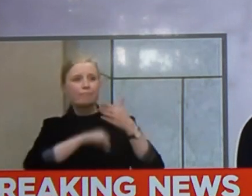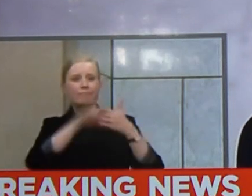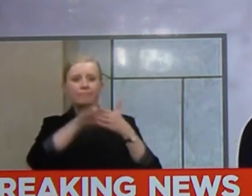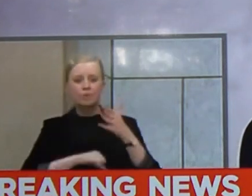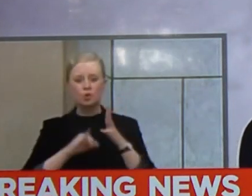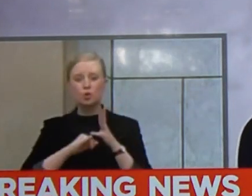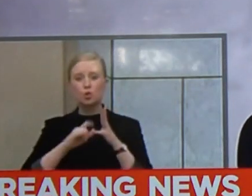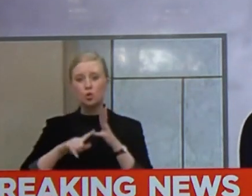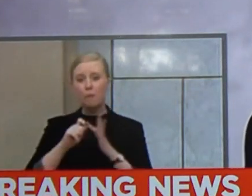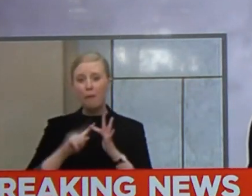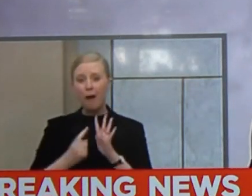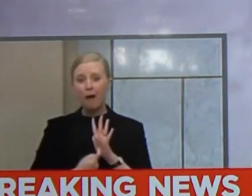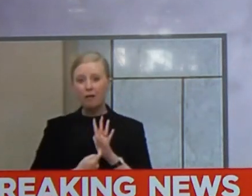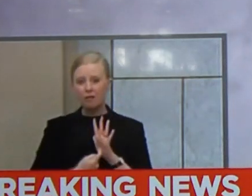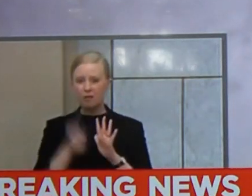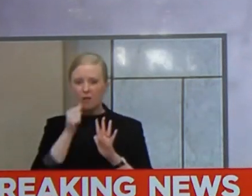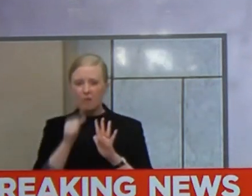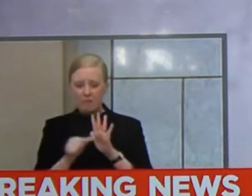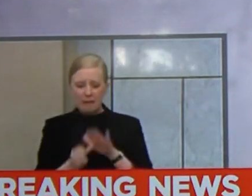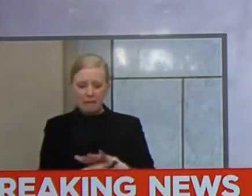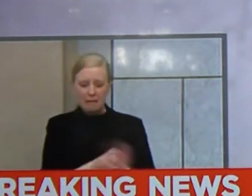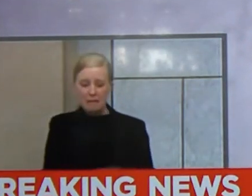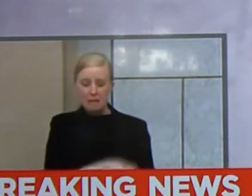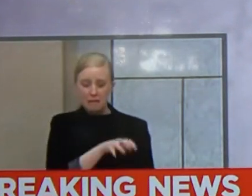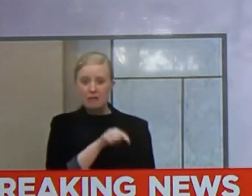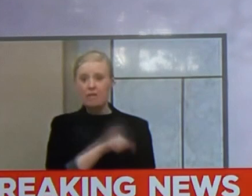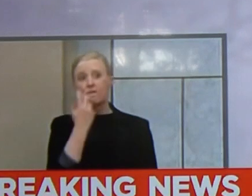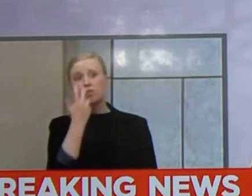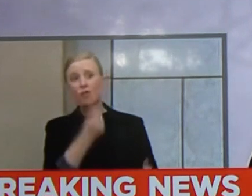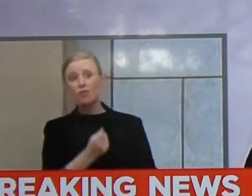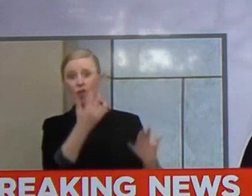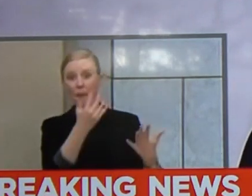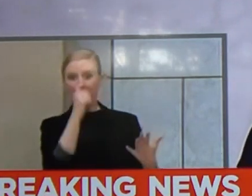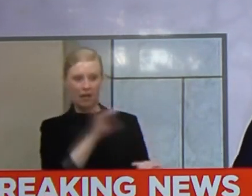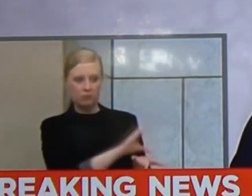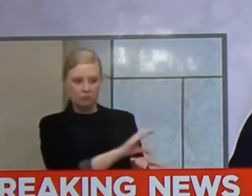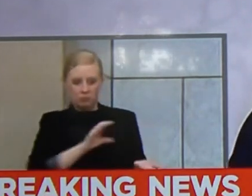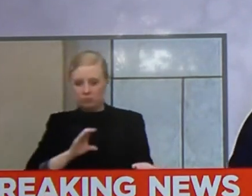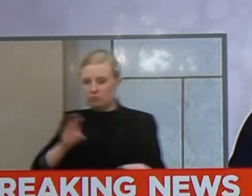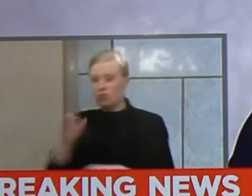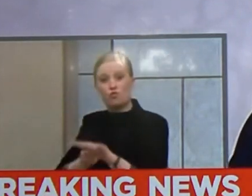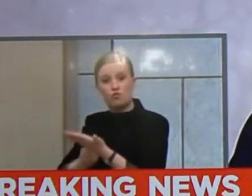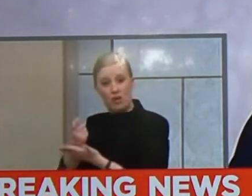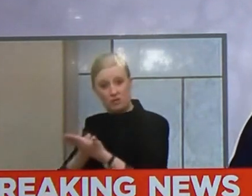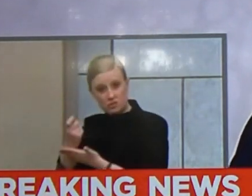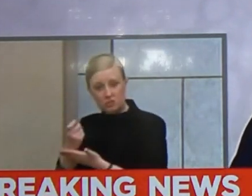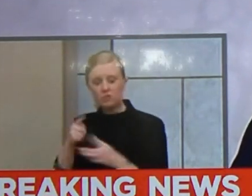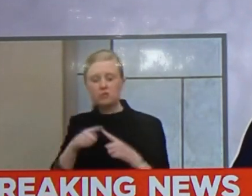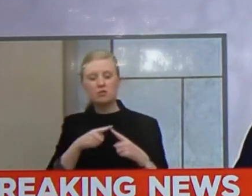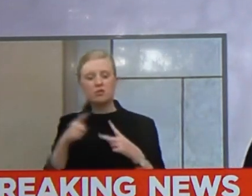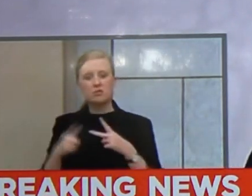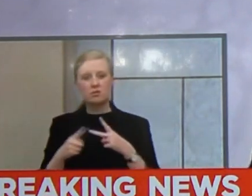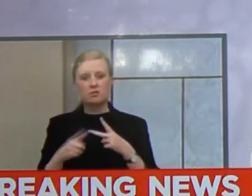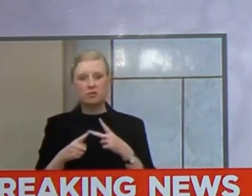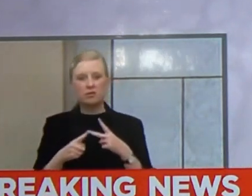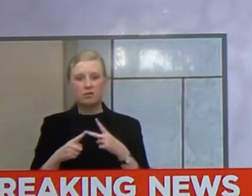rent? And secondly, overnight the US recorded biggest historical jump in unemployment